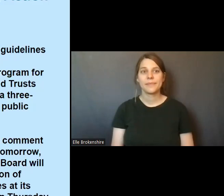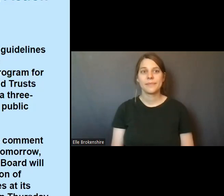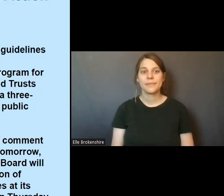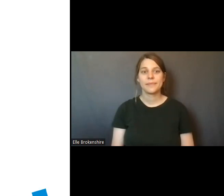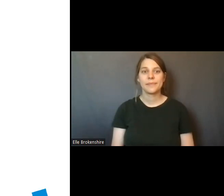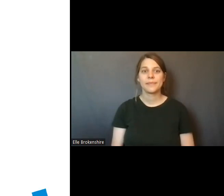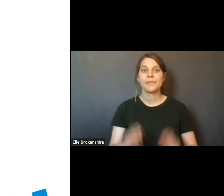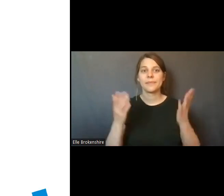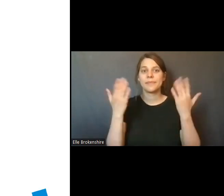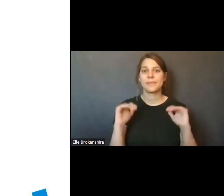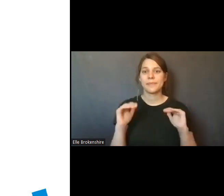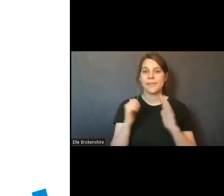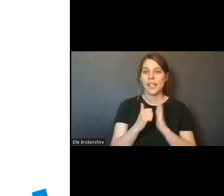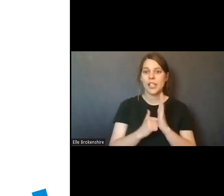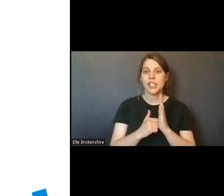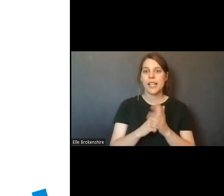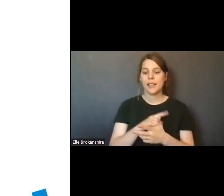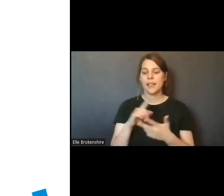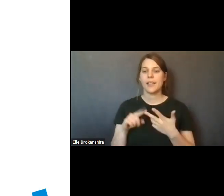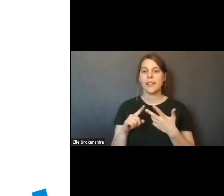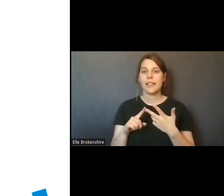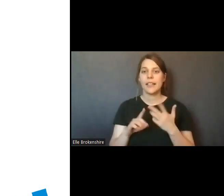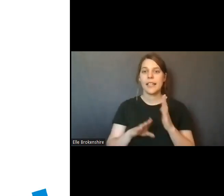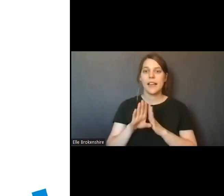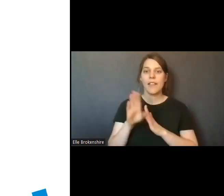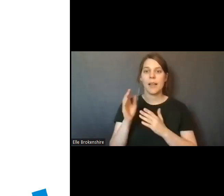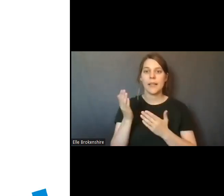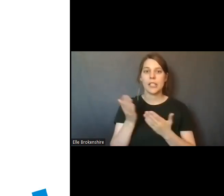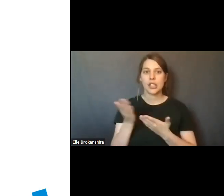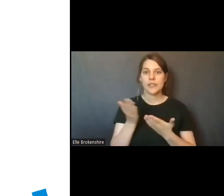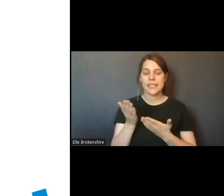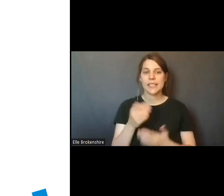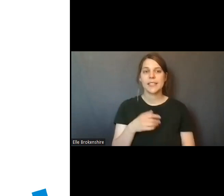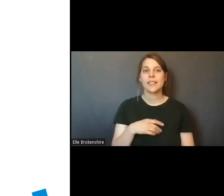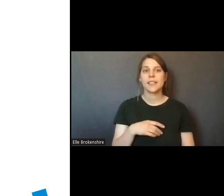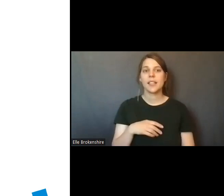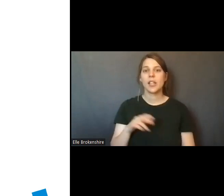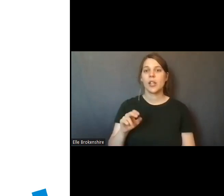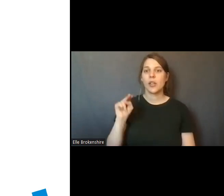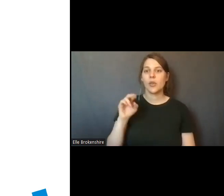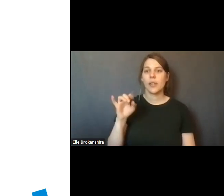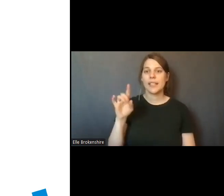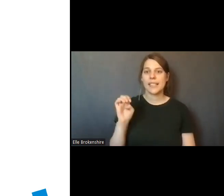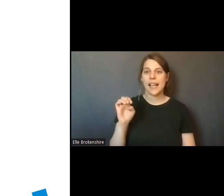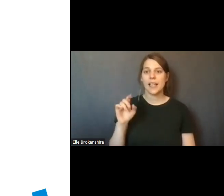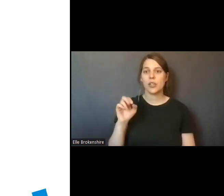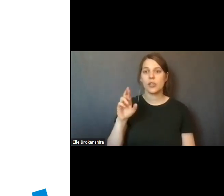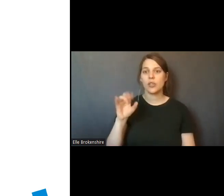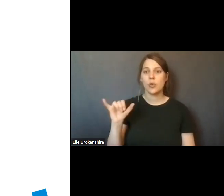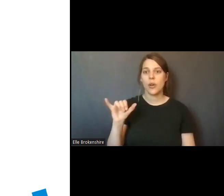Next on our agenda, moving into development services, over to the north side in Troy Hill. The first item is Troy Hill